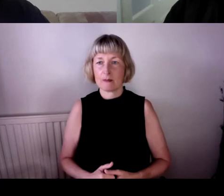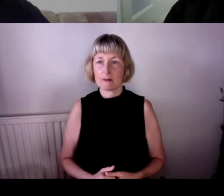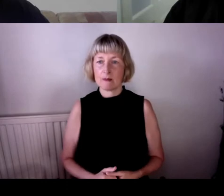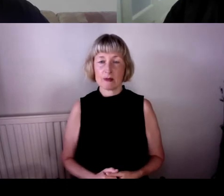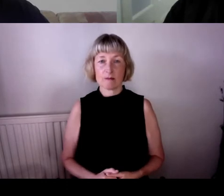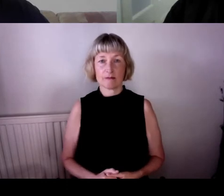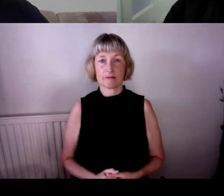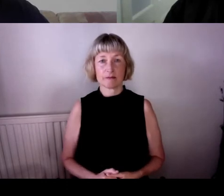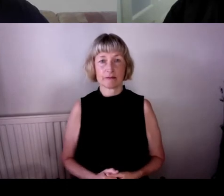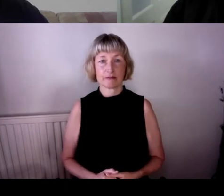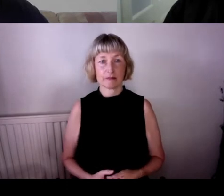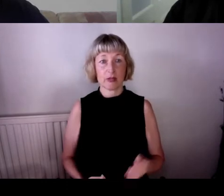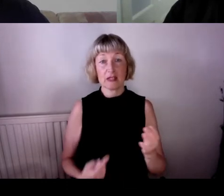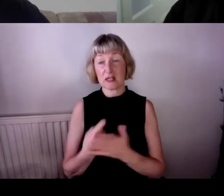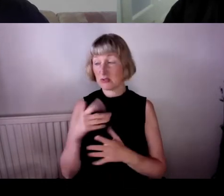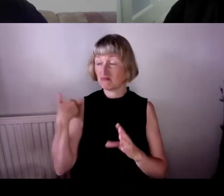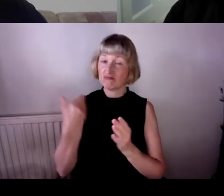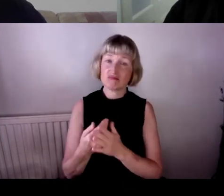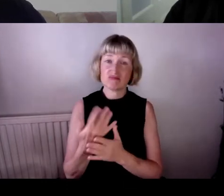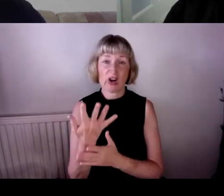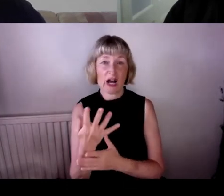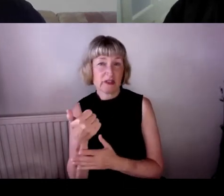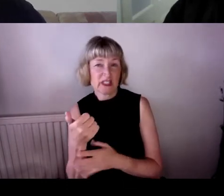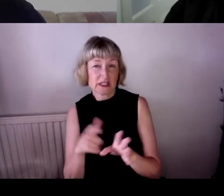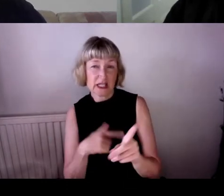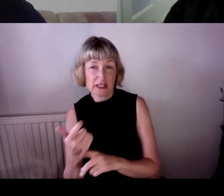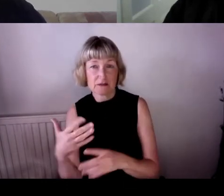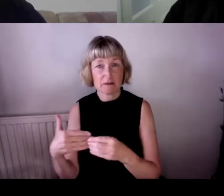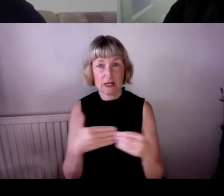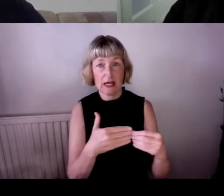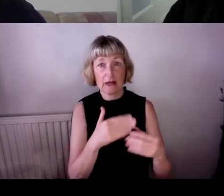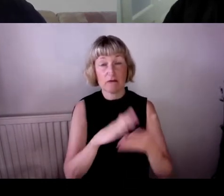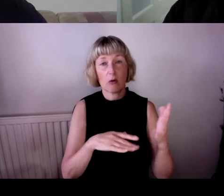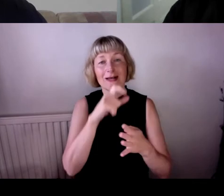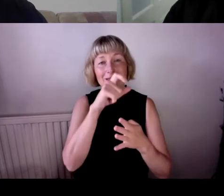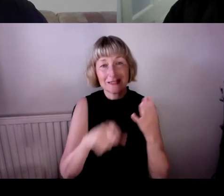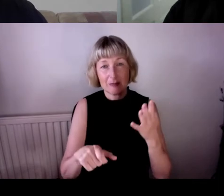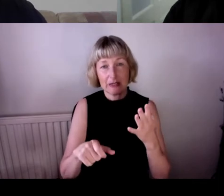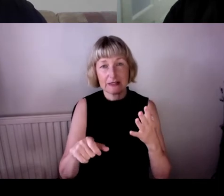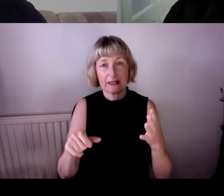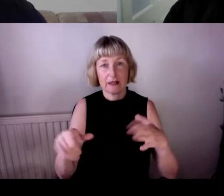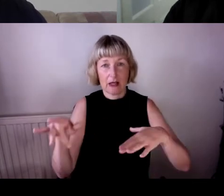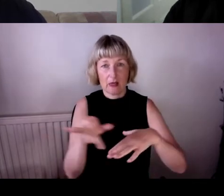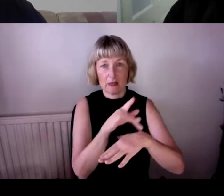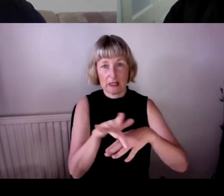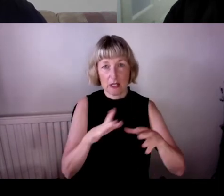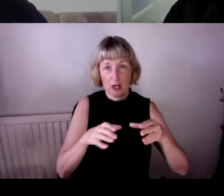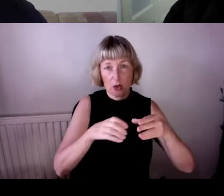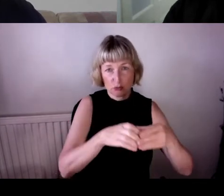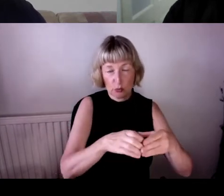come about over the last 5 or 6 years, and it is very much led by disability group theatres